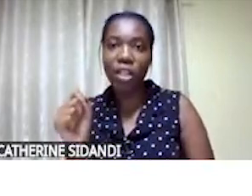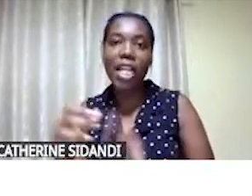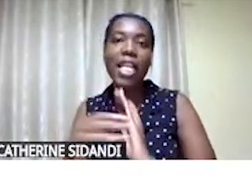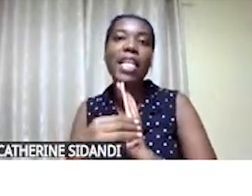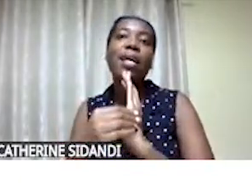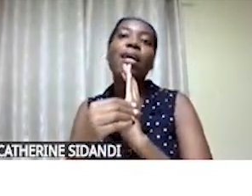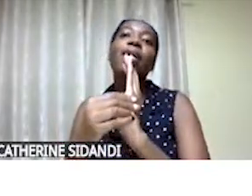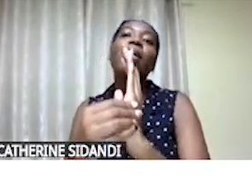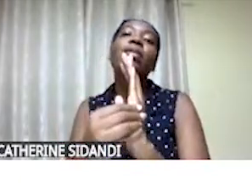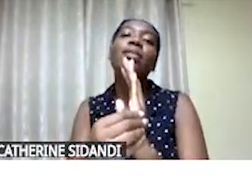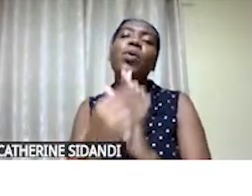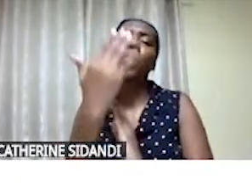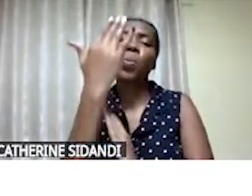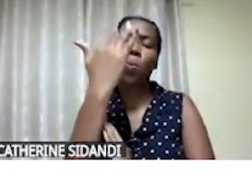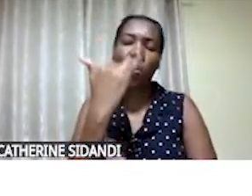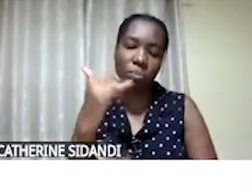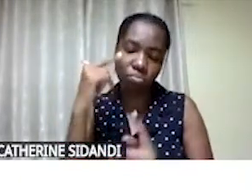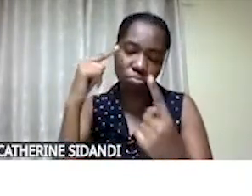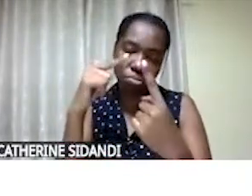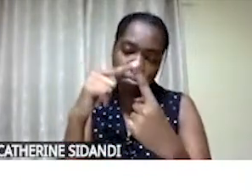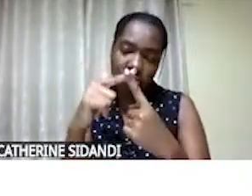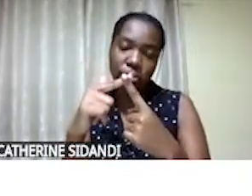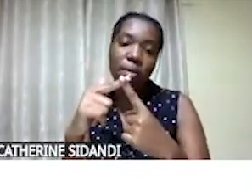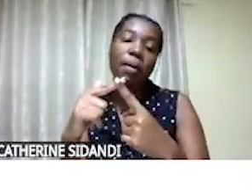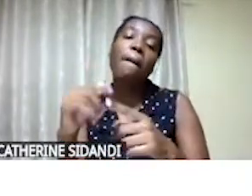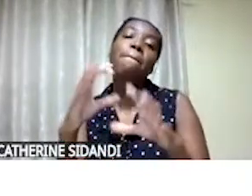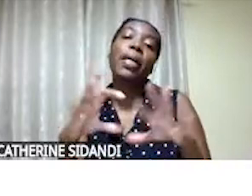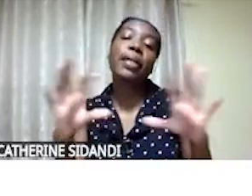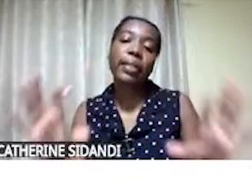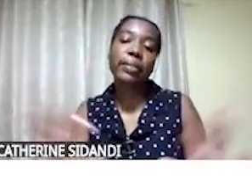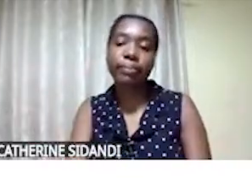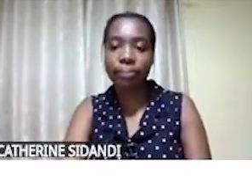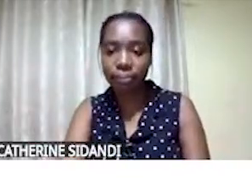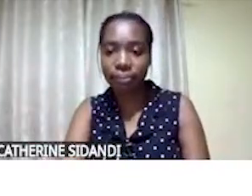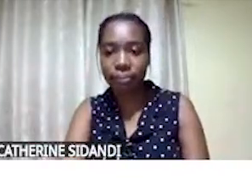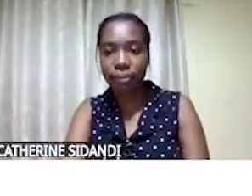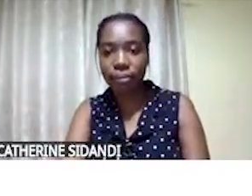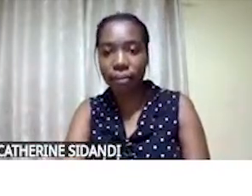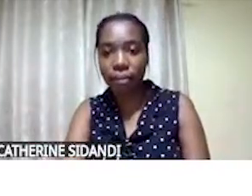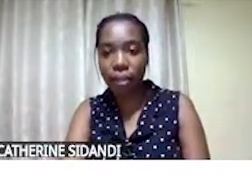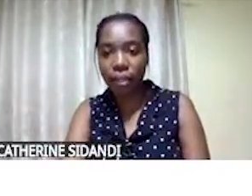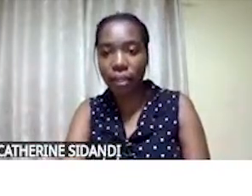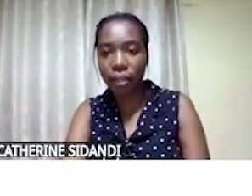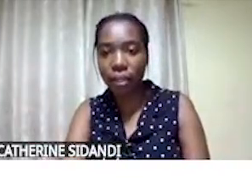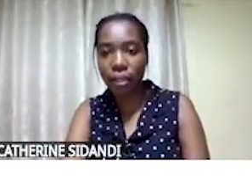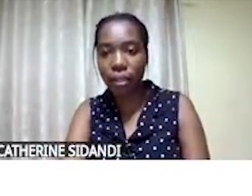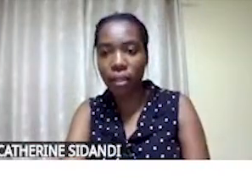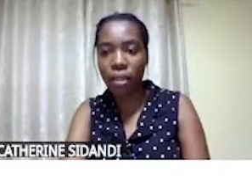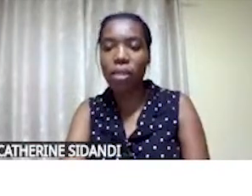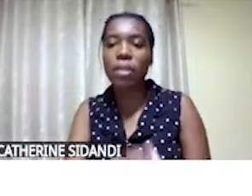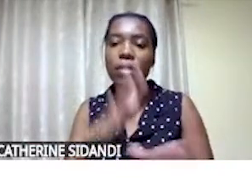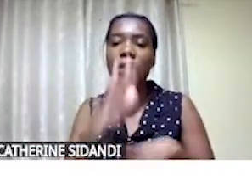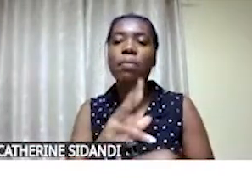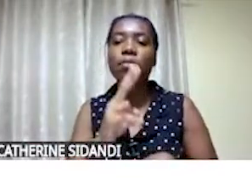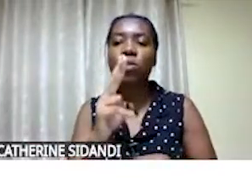right target market? And the thing with this step 2, it is the most detailed